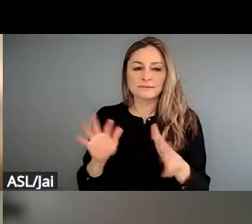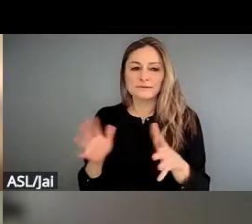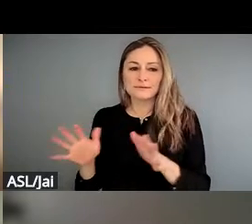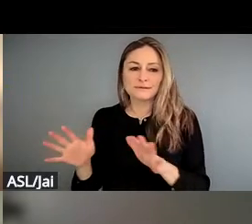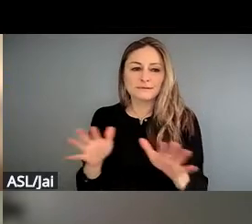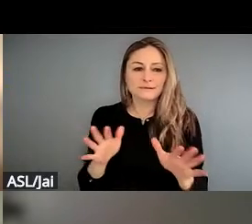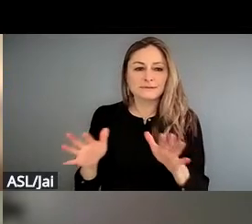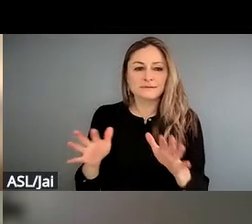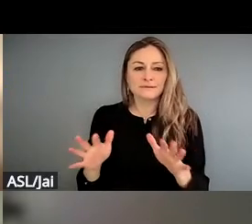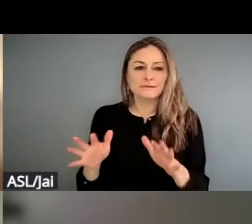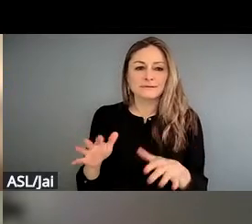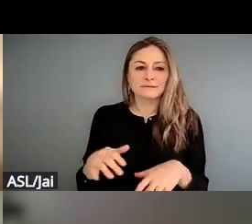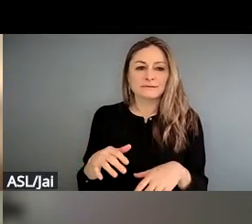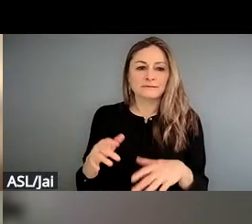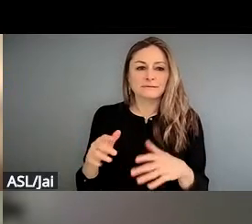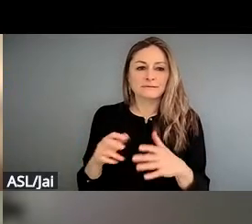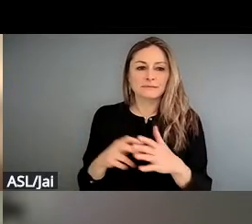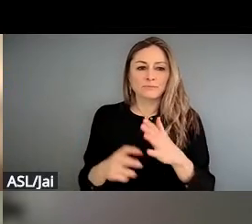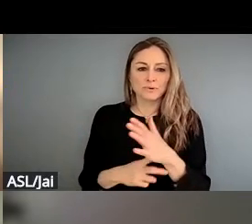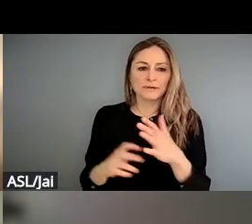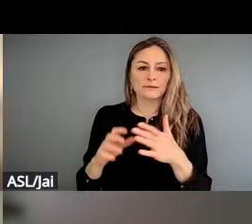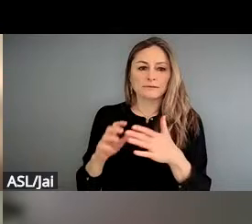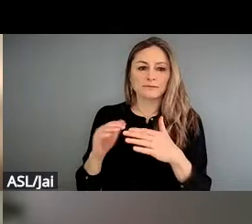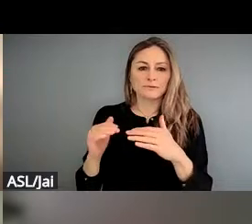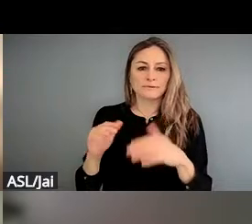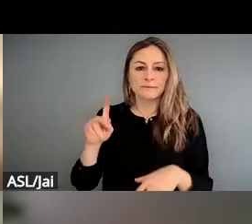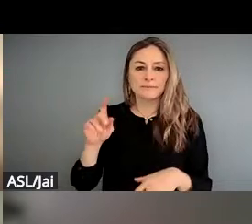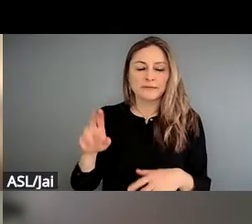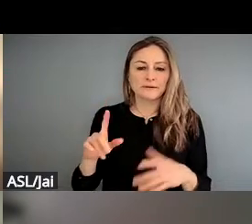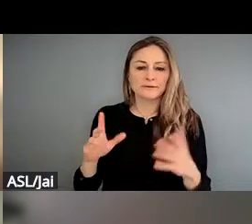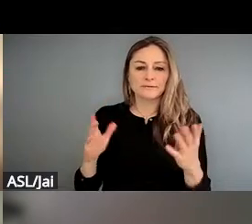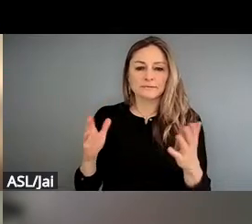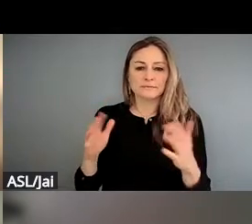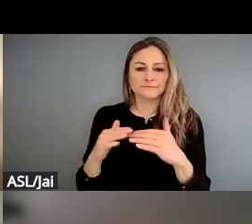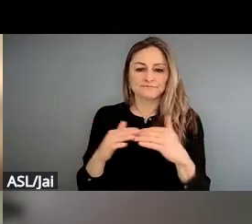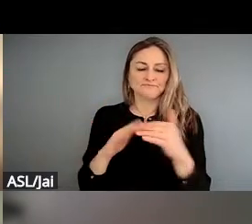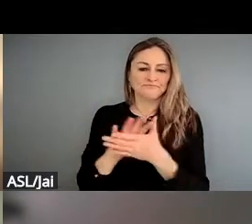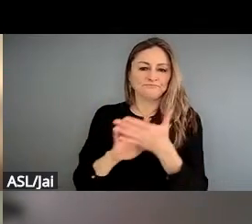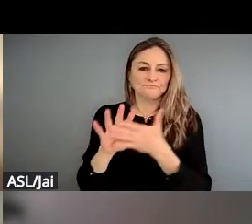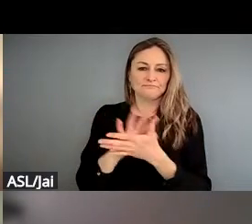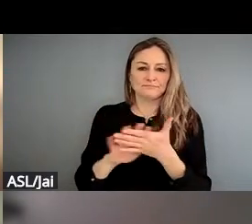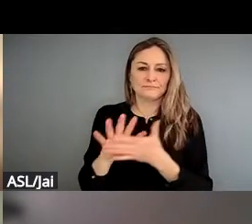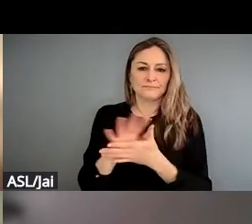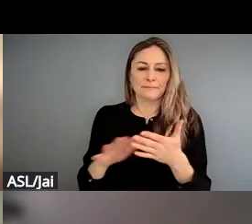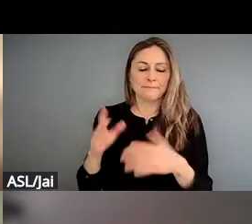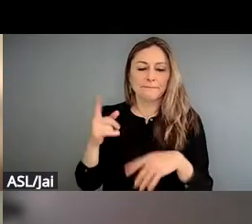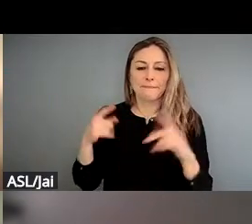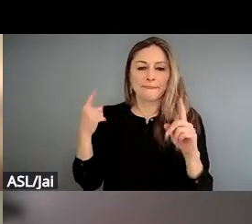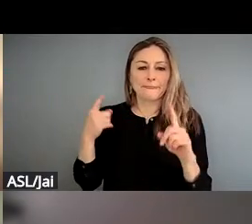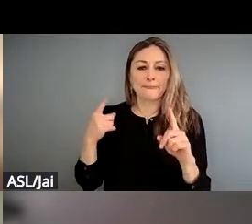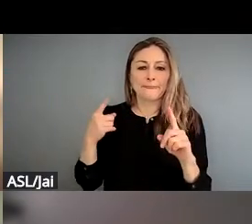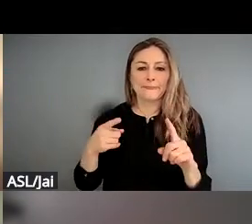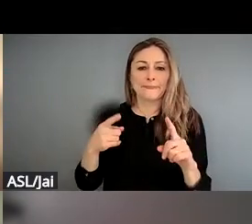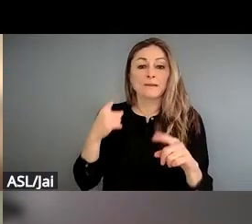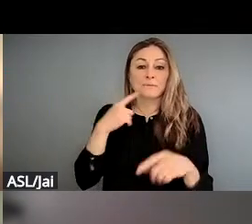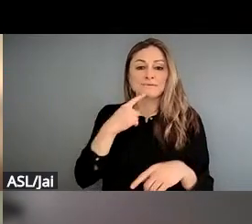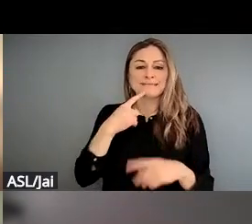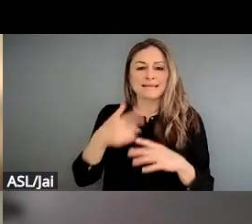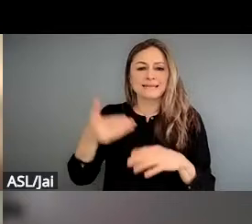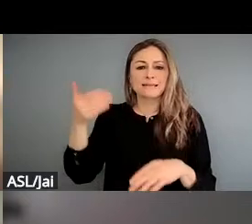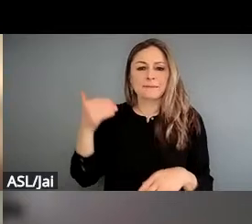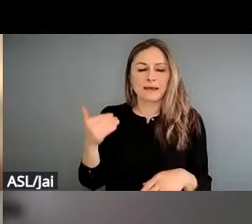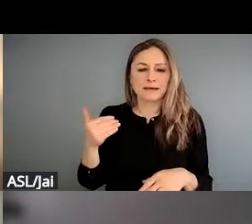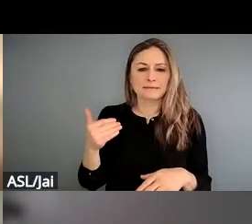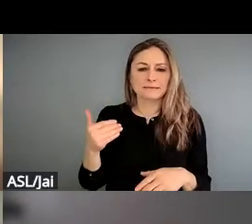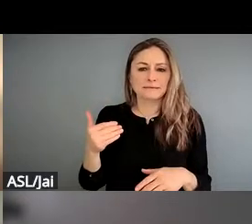aren't necessarily used, the bridge or bridge pier or touchdown, but I felt compelled. I think we've said that in the past. I know this came up with maybe some of